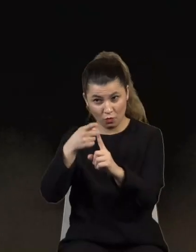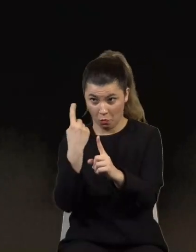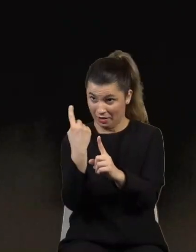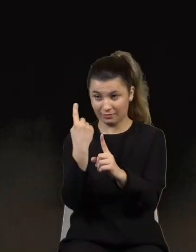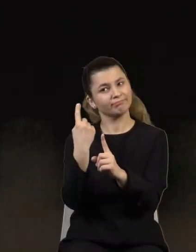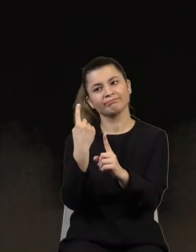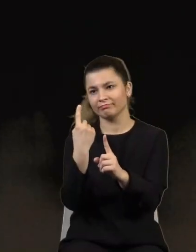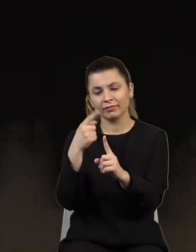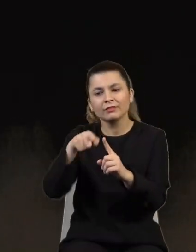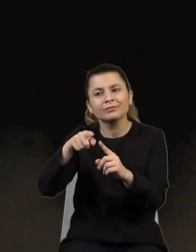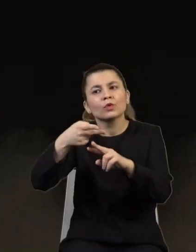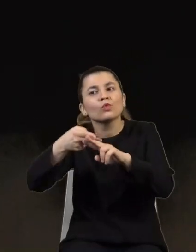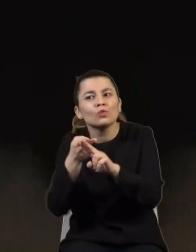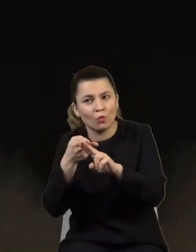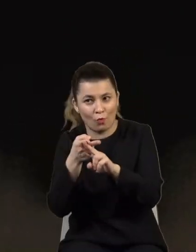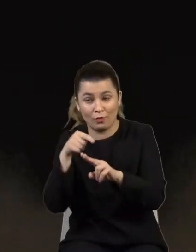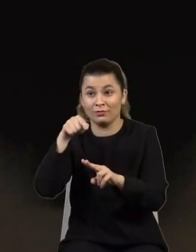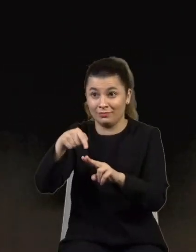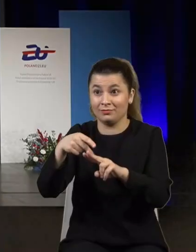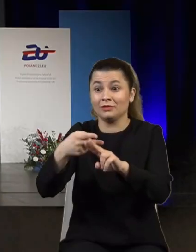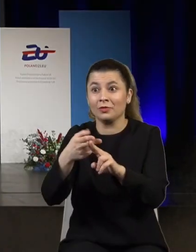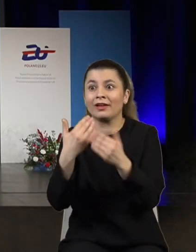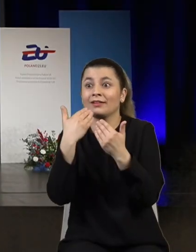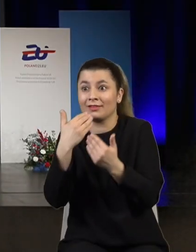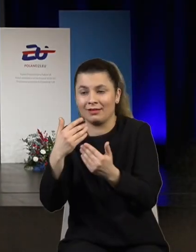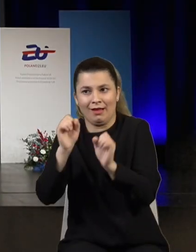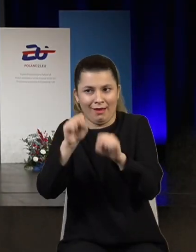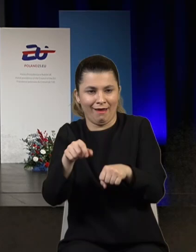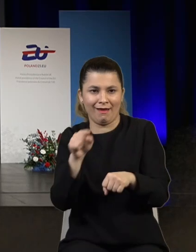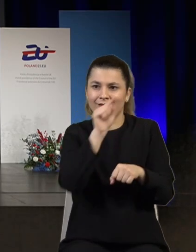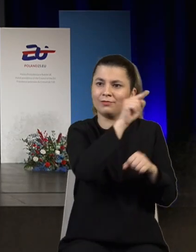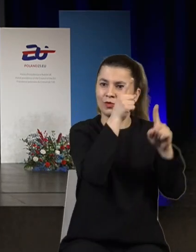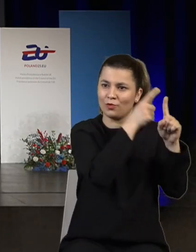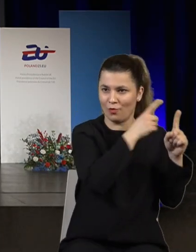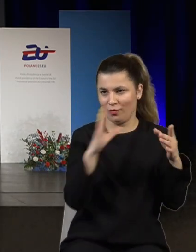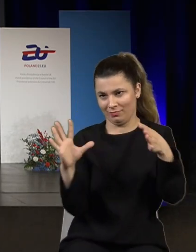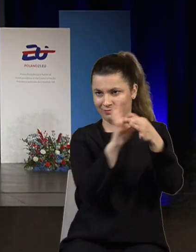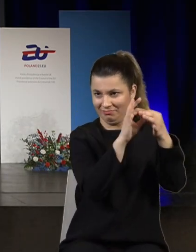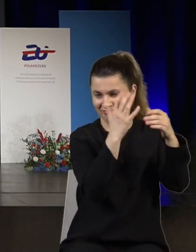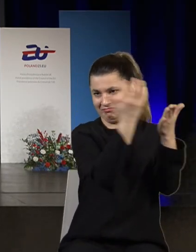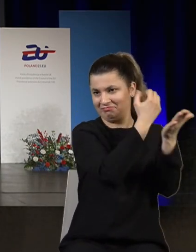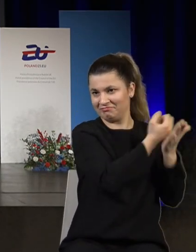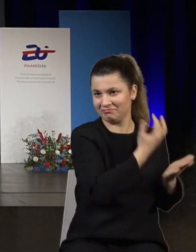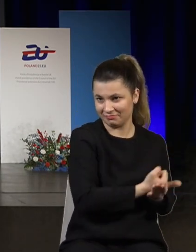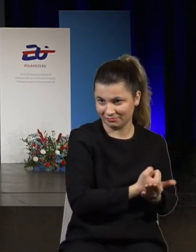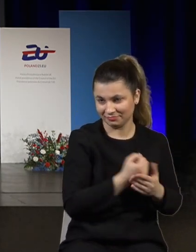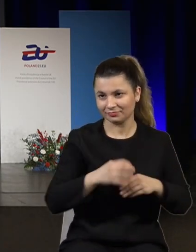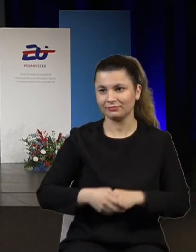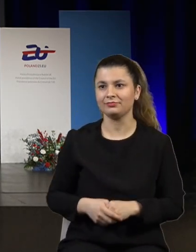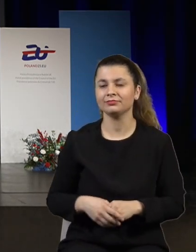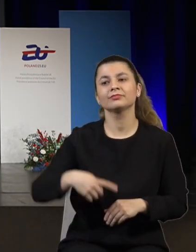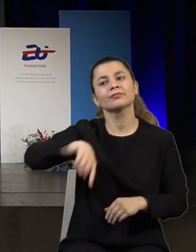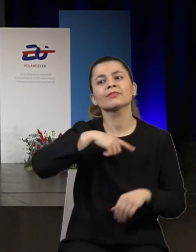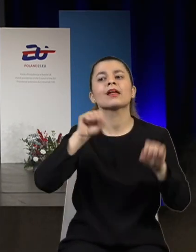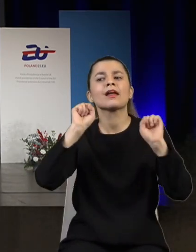tackle and get the different other goals, we need to continue investing in